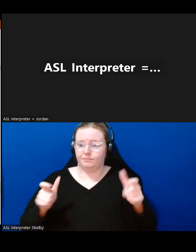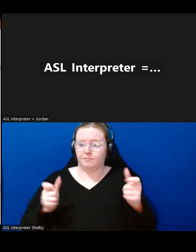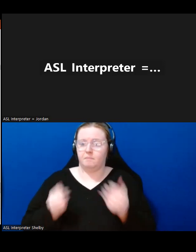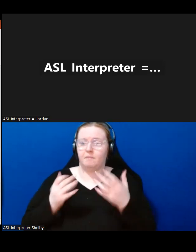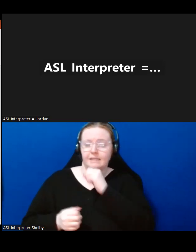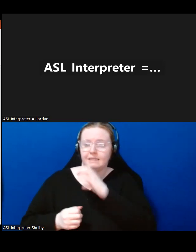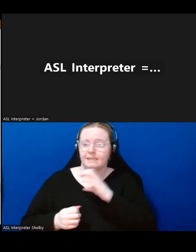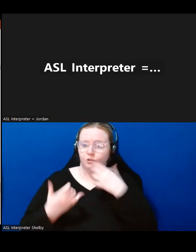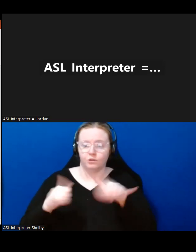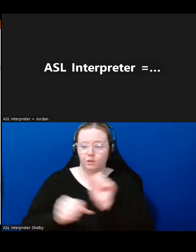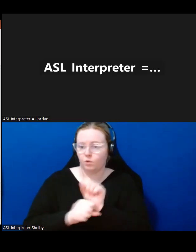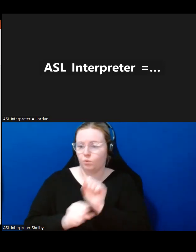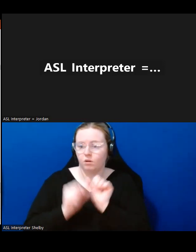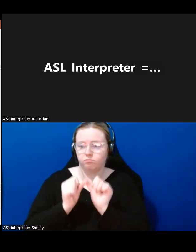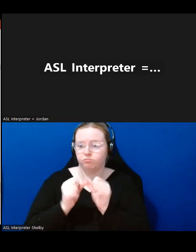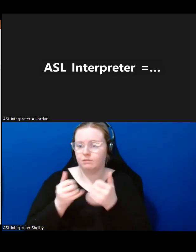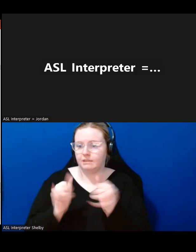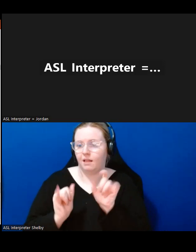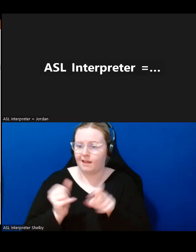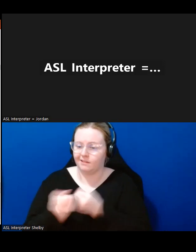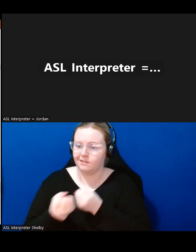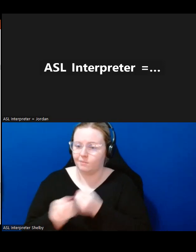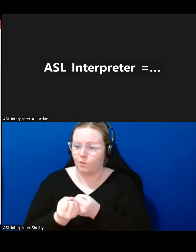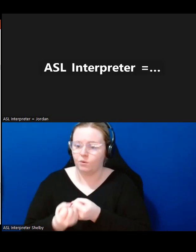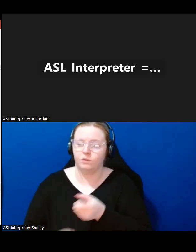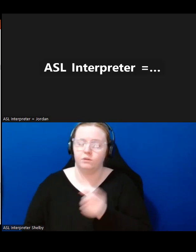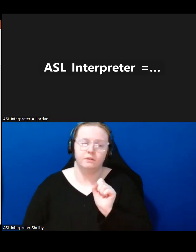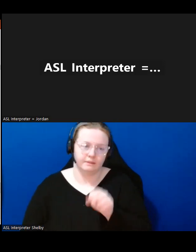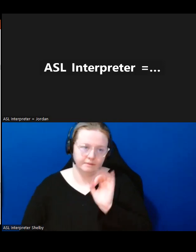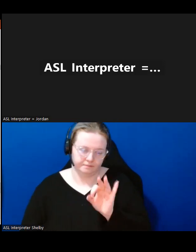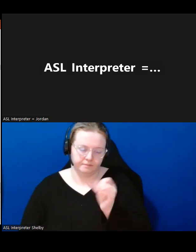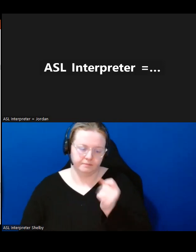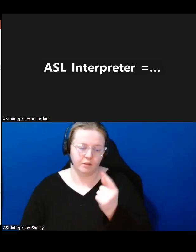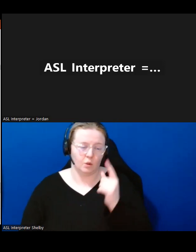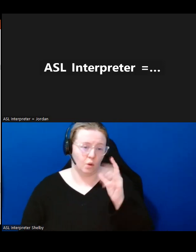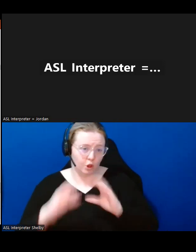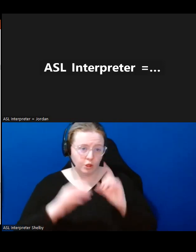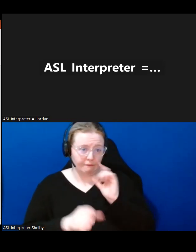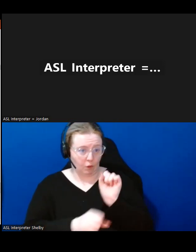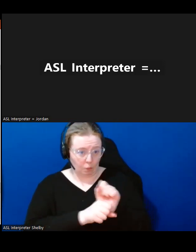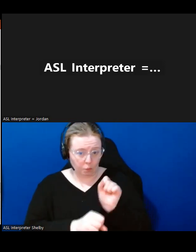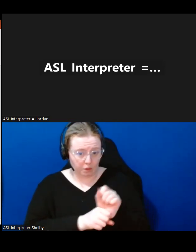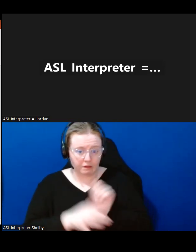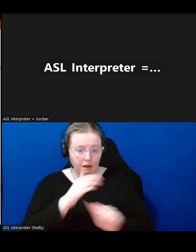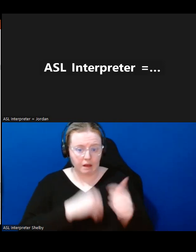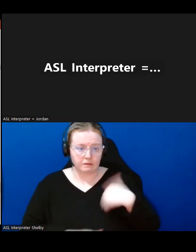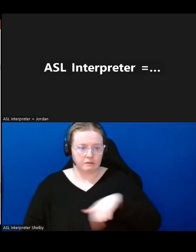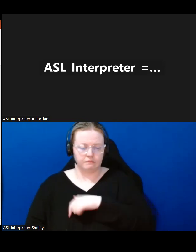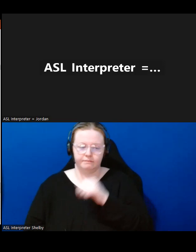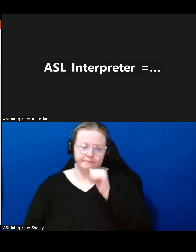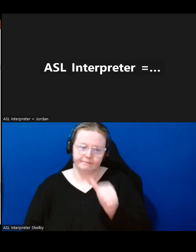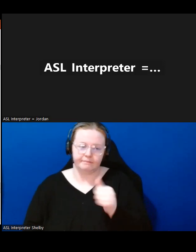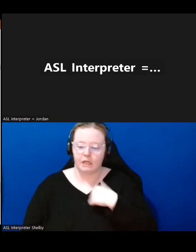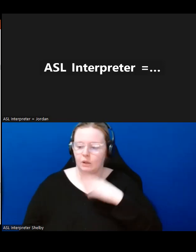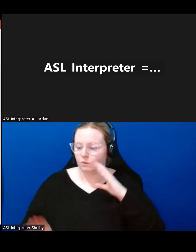Yes. The job opportunities, I guess, wouldn't be part of our mandate because we are focused on those wellness